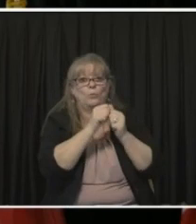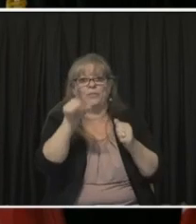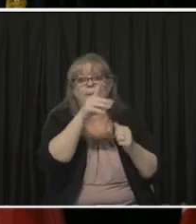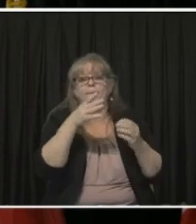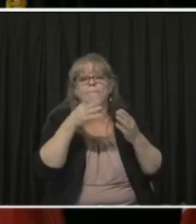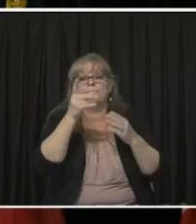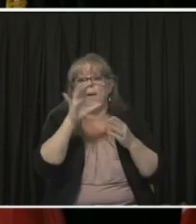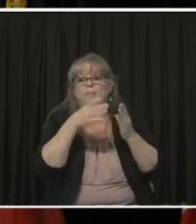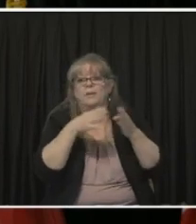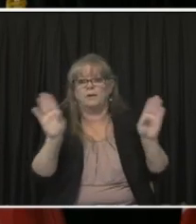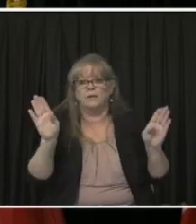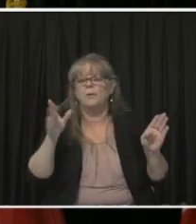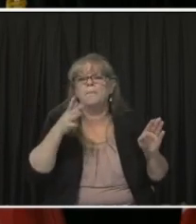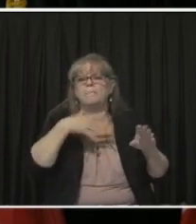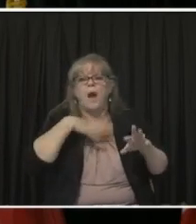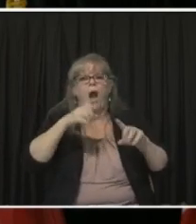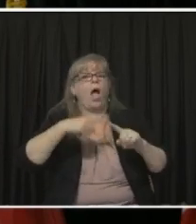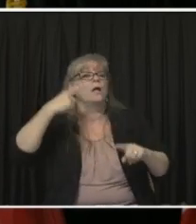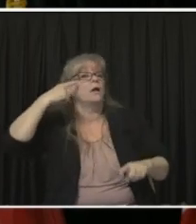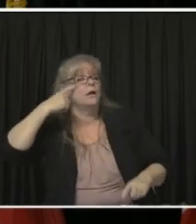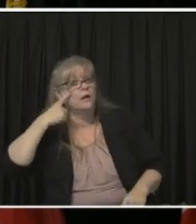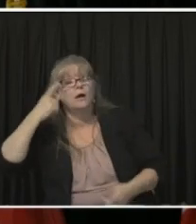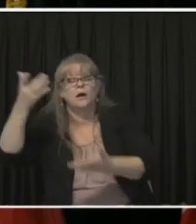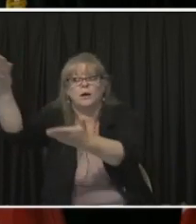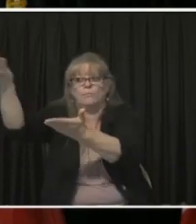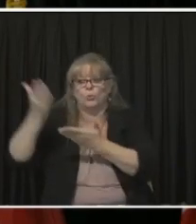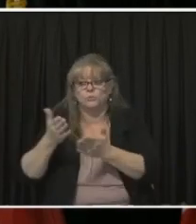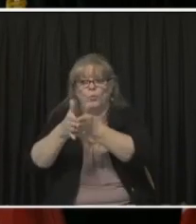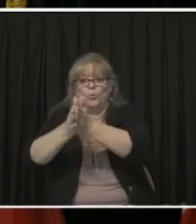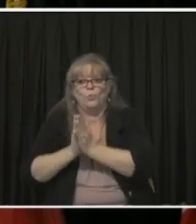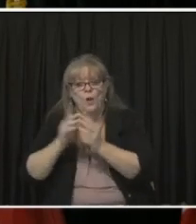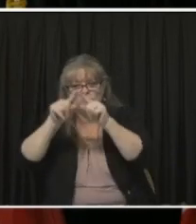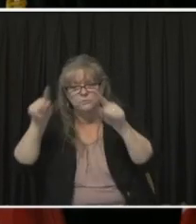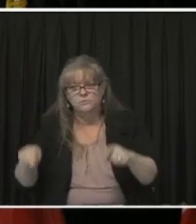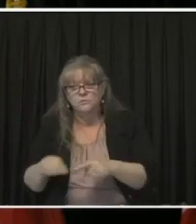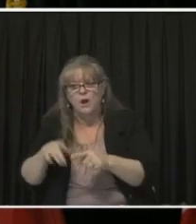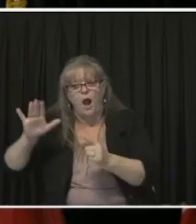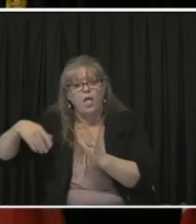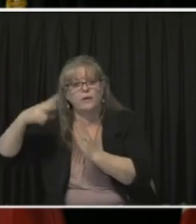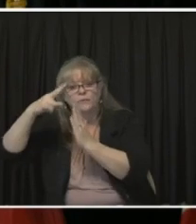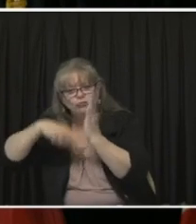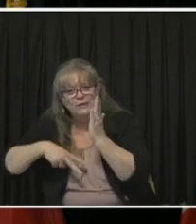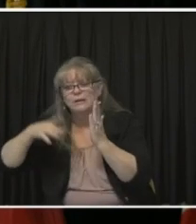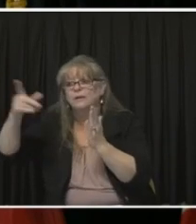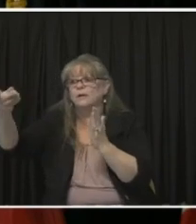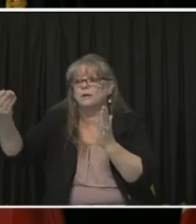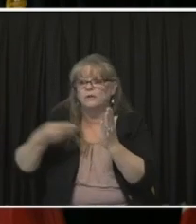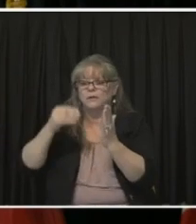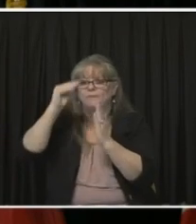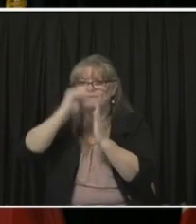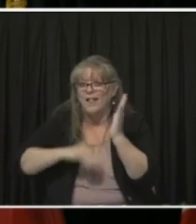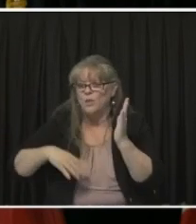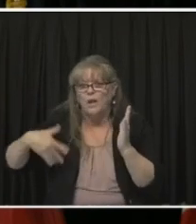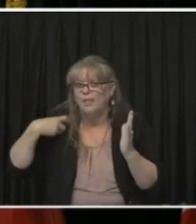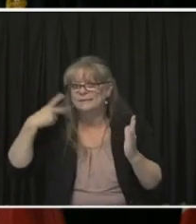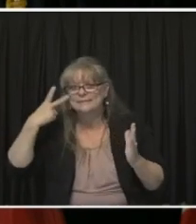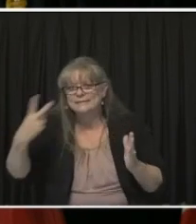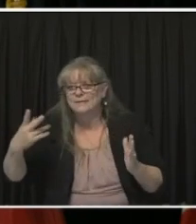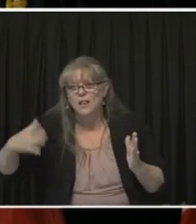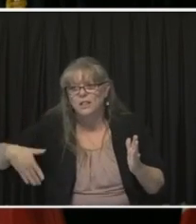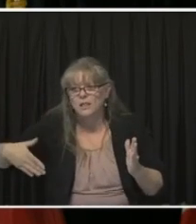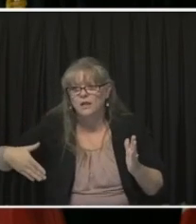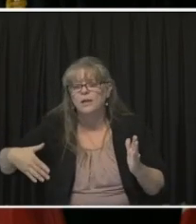request. Perhaps they're acting on that today. It's my understanding that they want to proceed in a way that does not